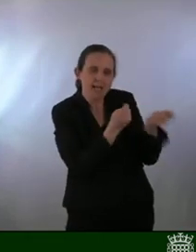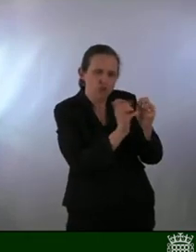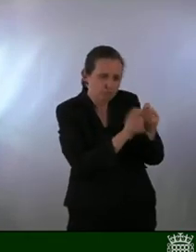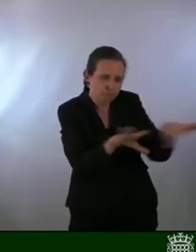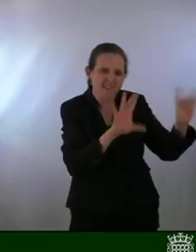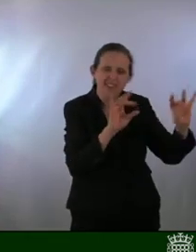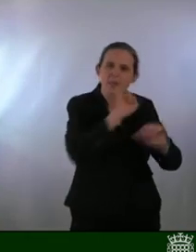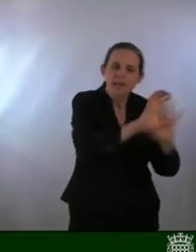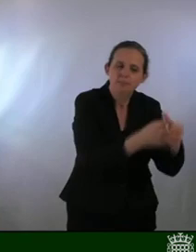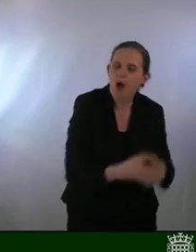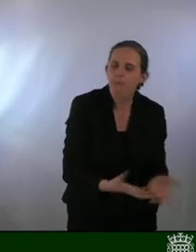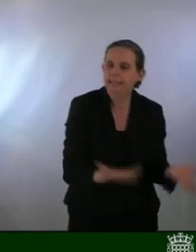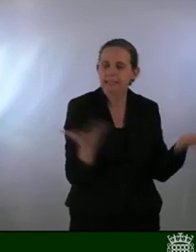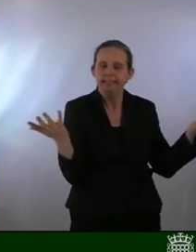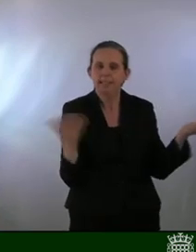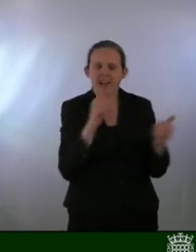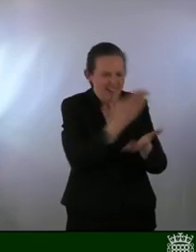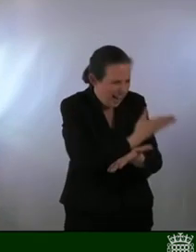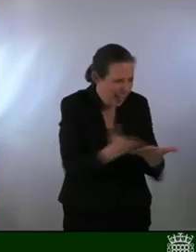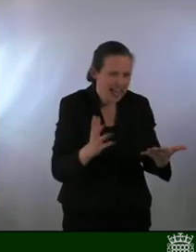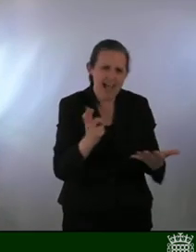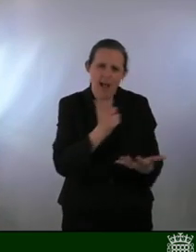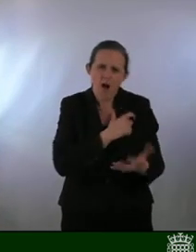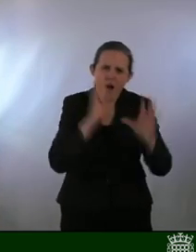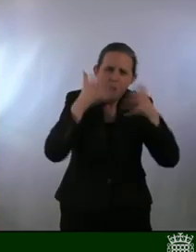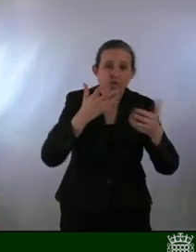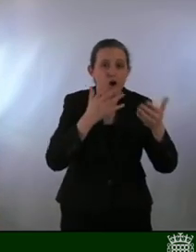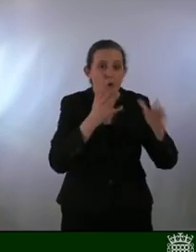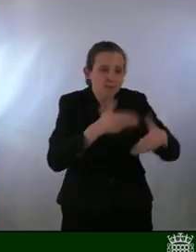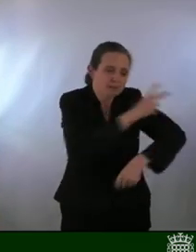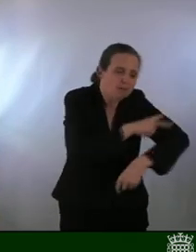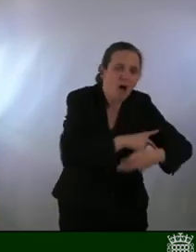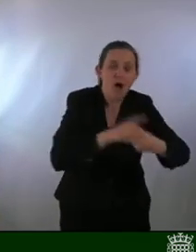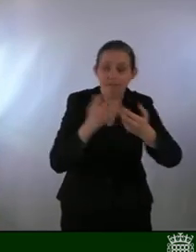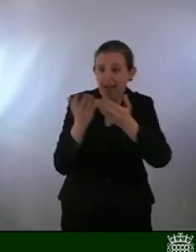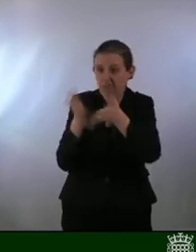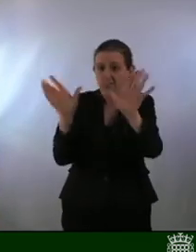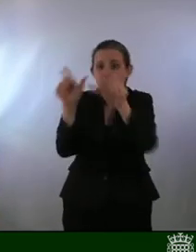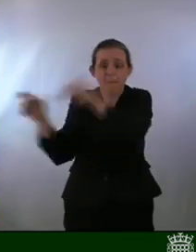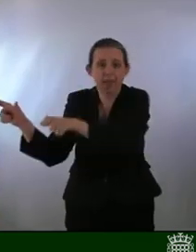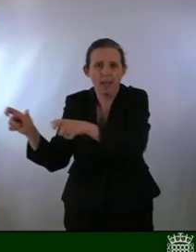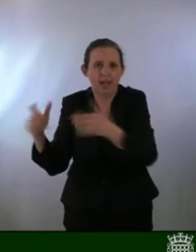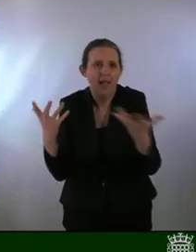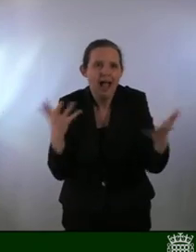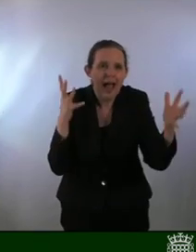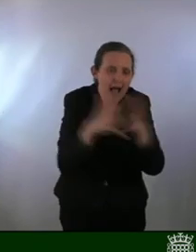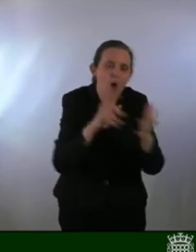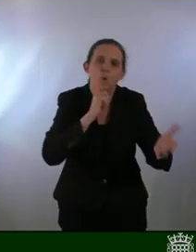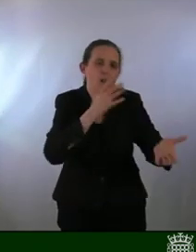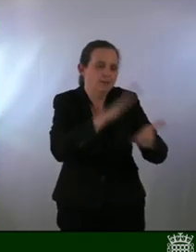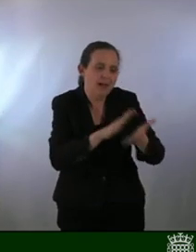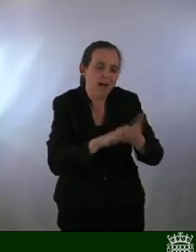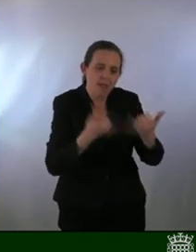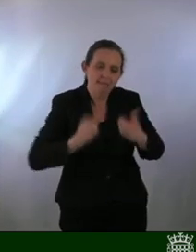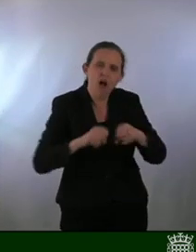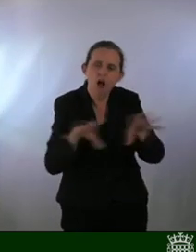is clear concern from hospital staff and the wider public alike about the transparency of the plan to tackle the virus. Does the